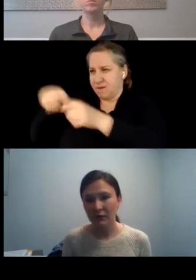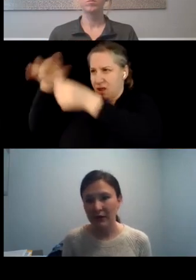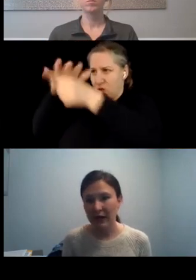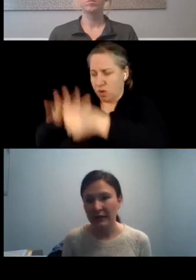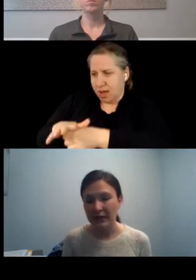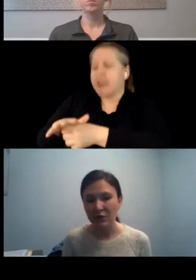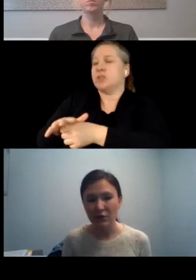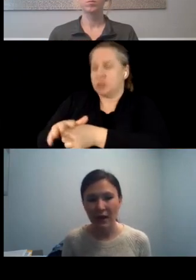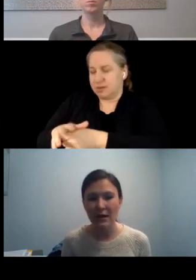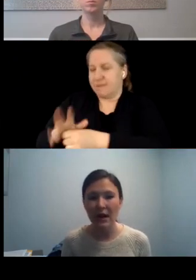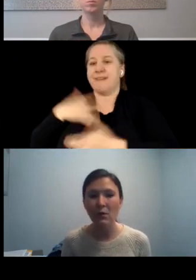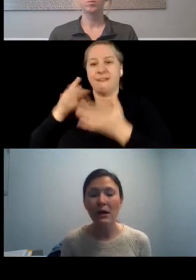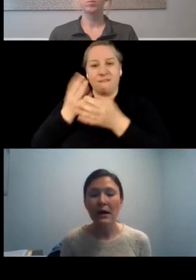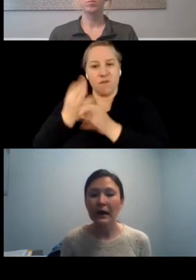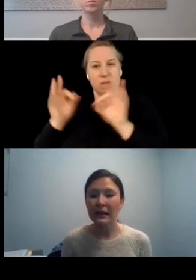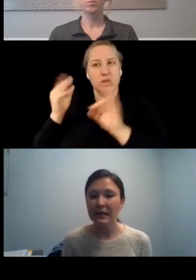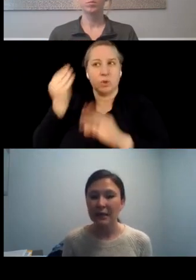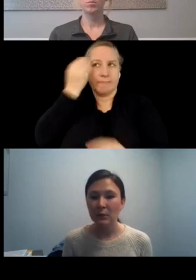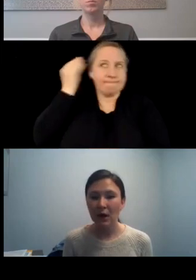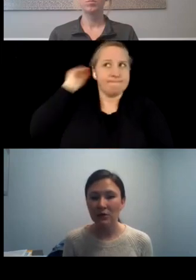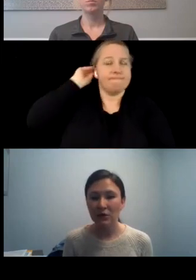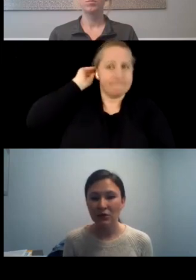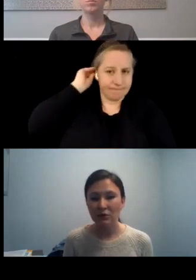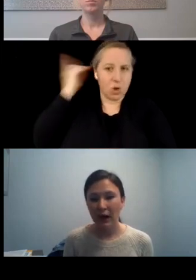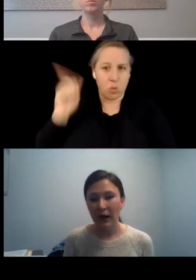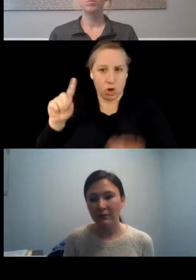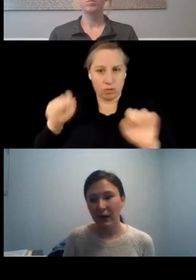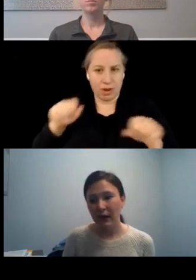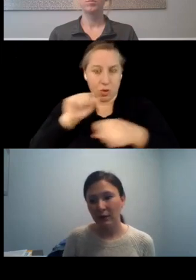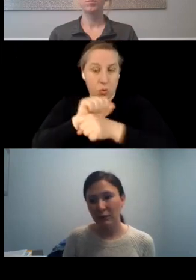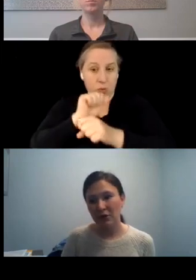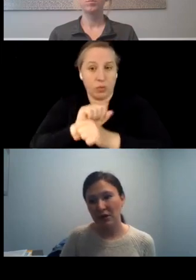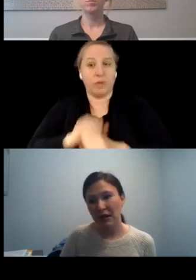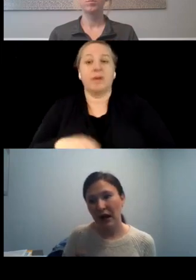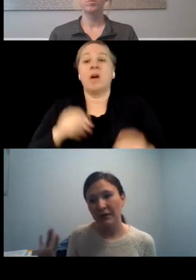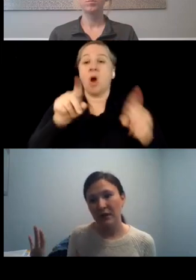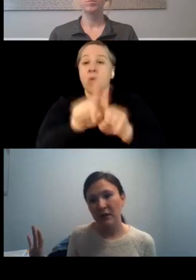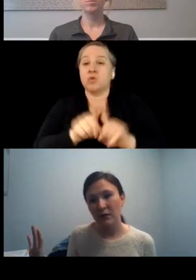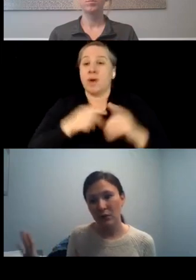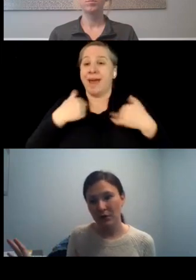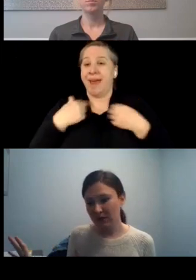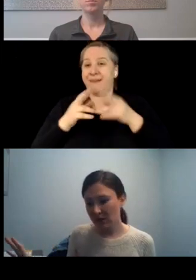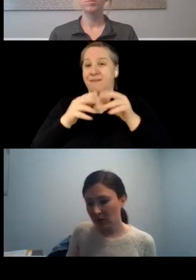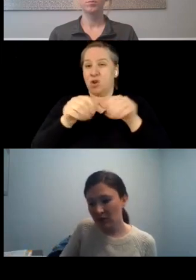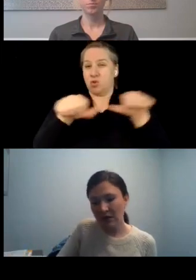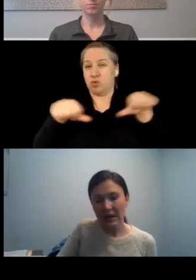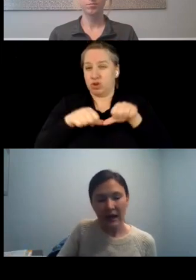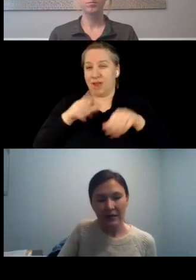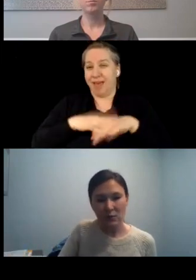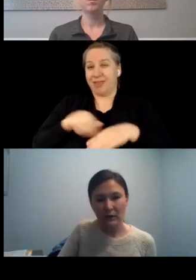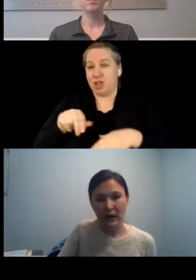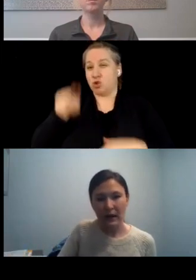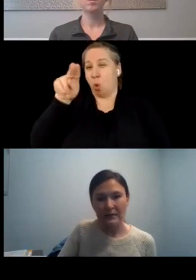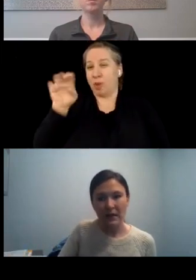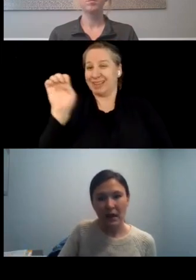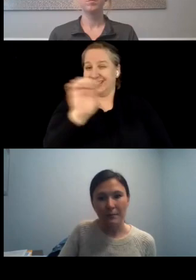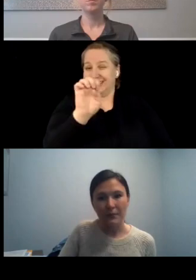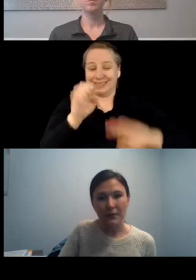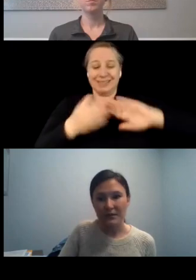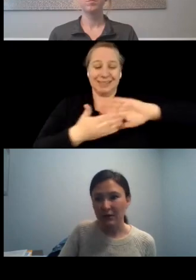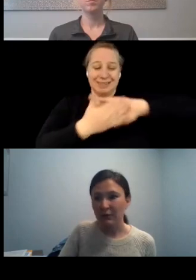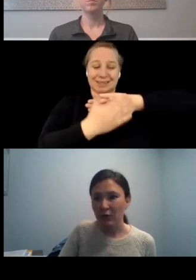locations, feel free to kind of take note of that now. Like I said, we also do have a region on the Northeast coast, as well